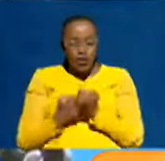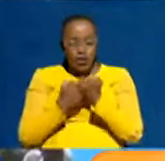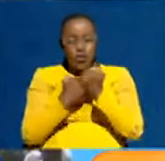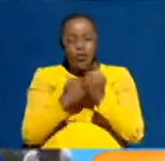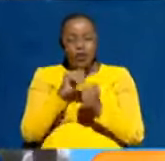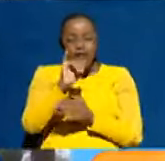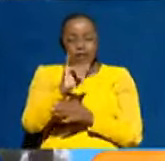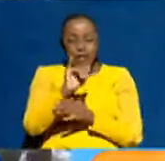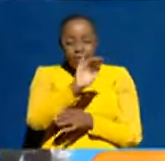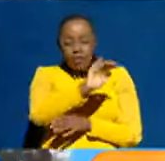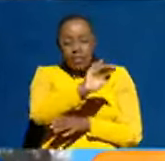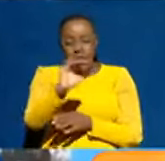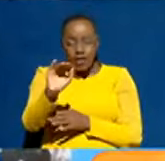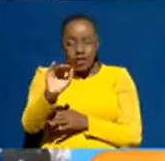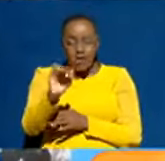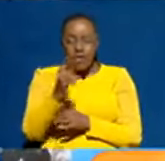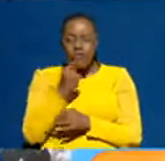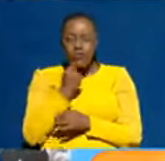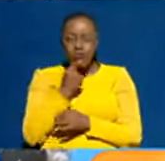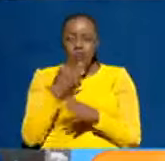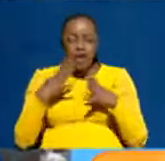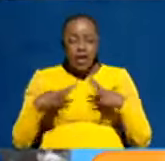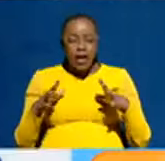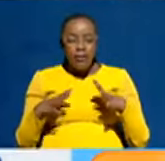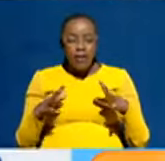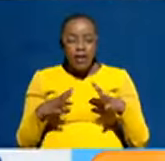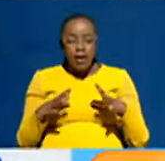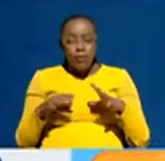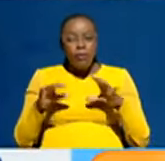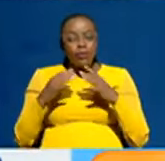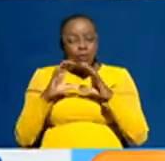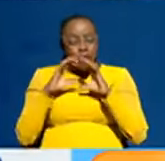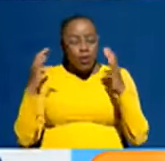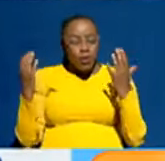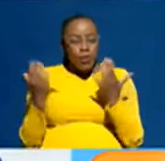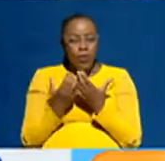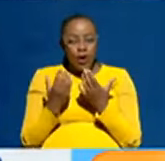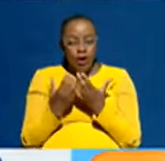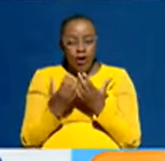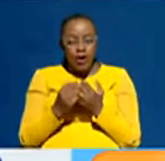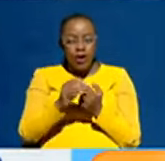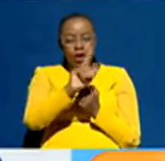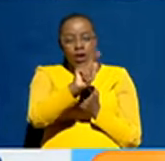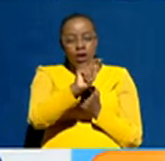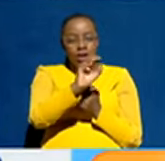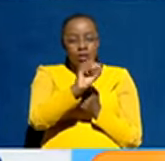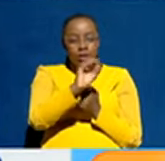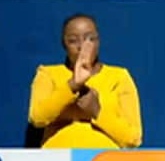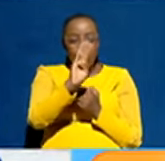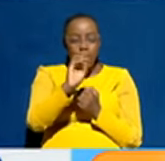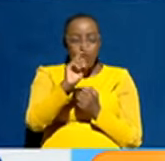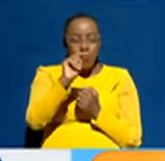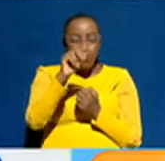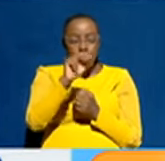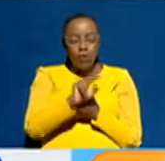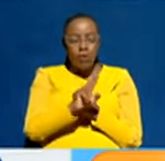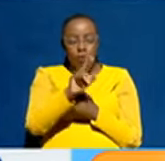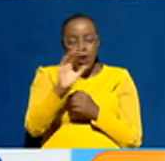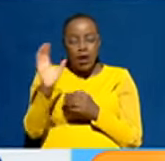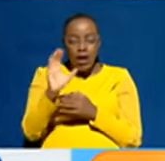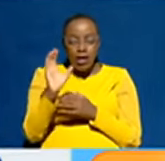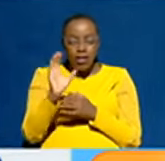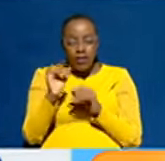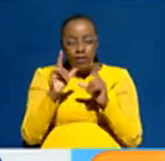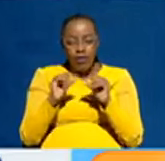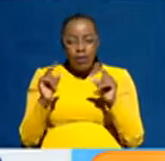the call of the Turkana people to the world, Tobongu Lore, a simple message to